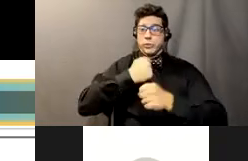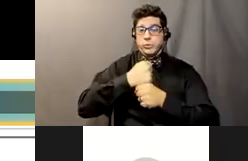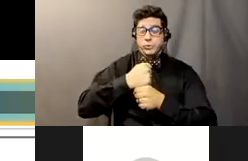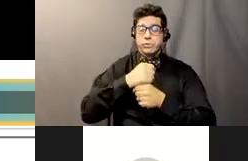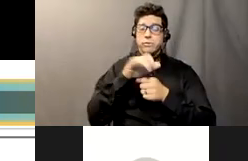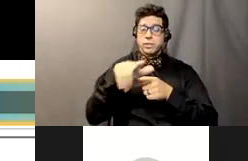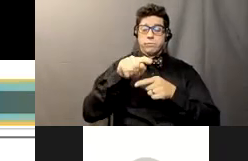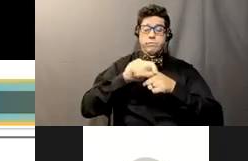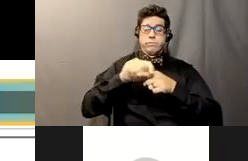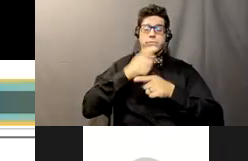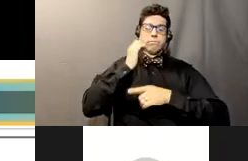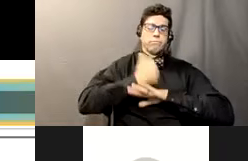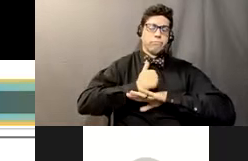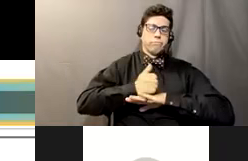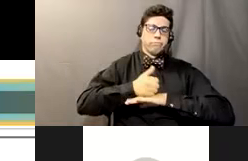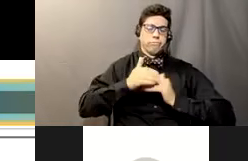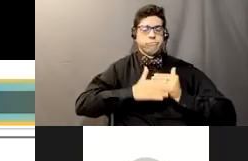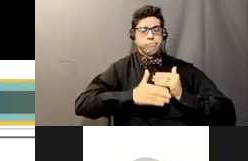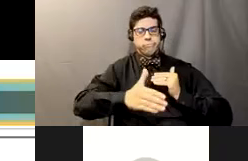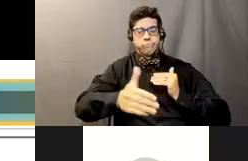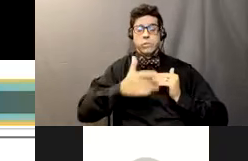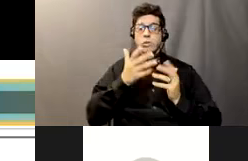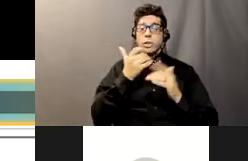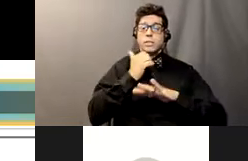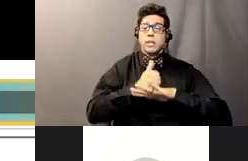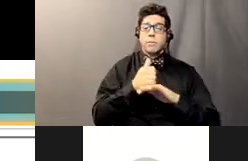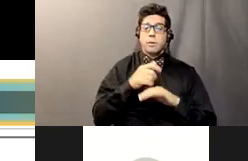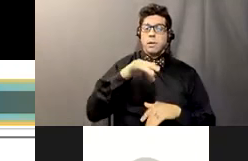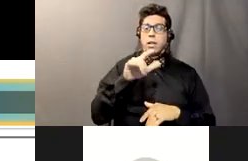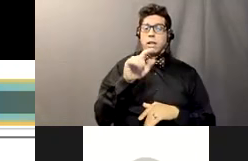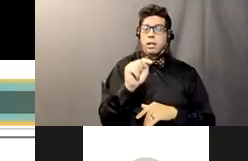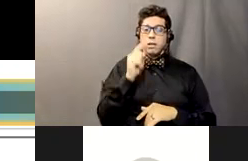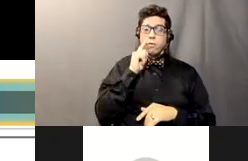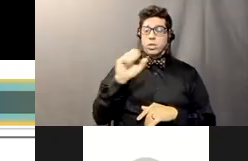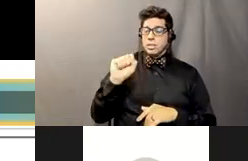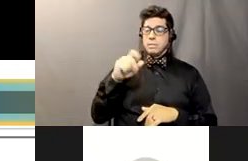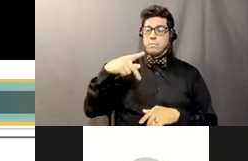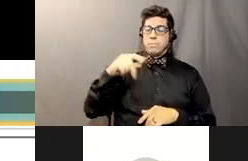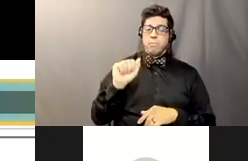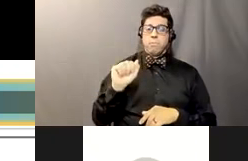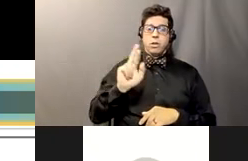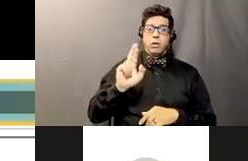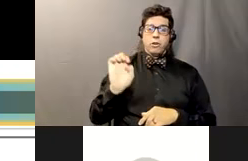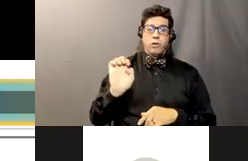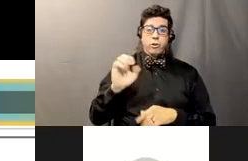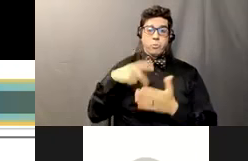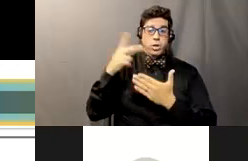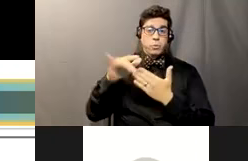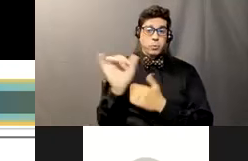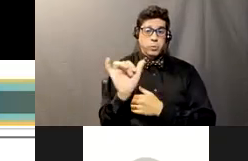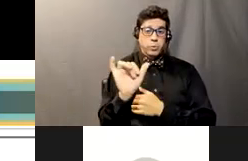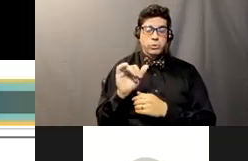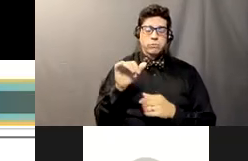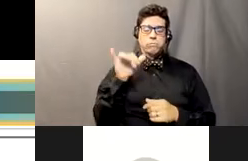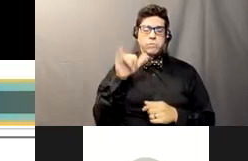We intend to be one of the pilots of the SPARE program as well. So we did participate in that learning opportunity and